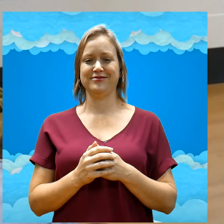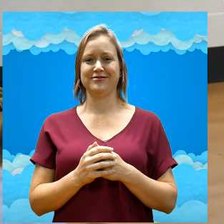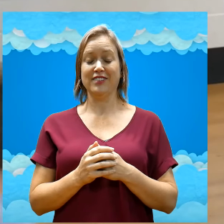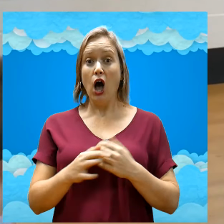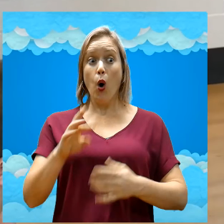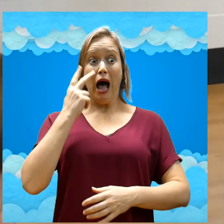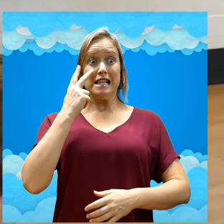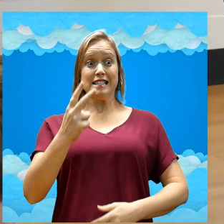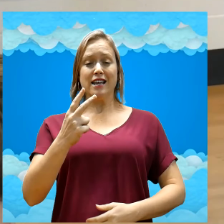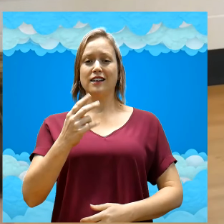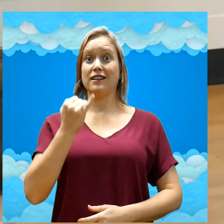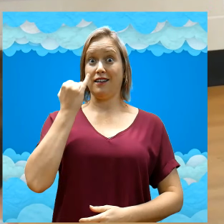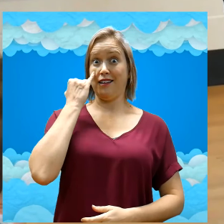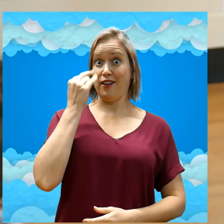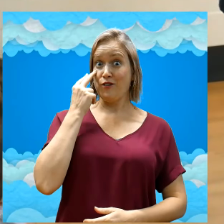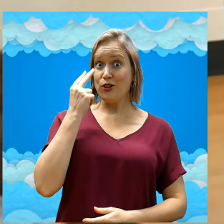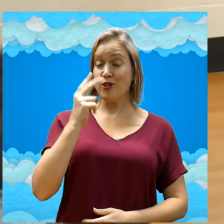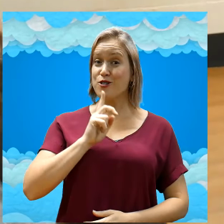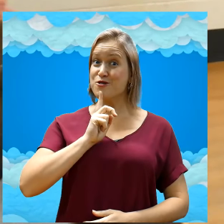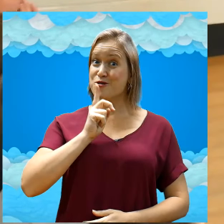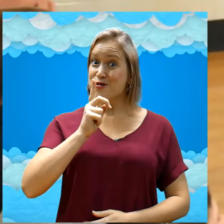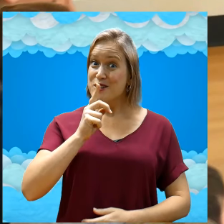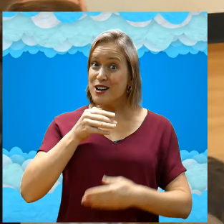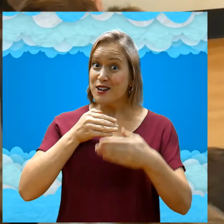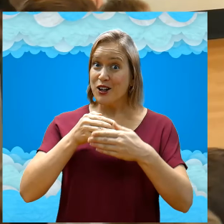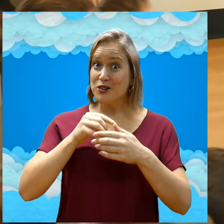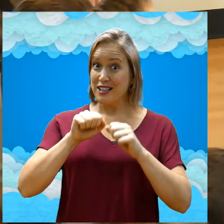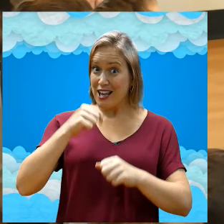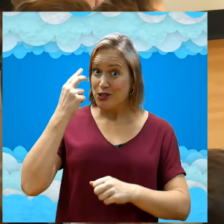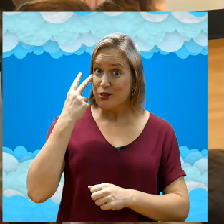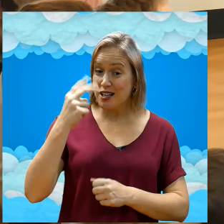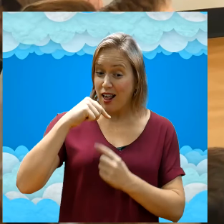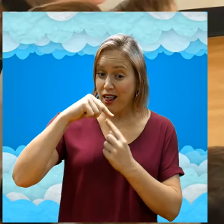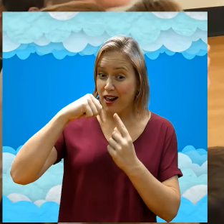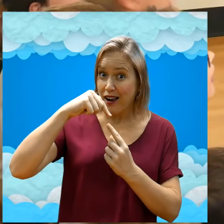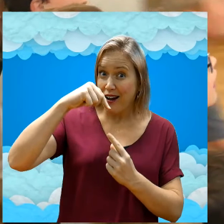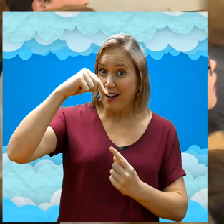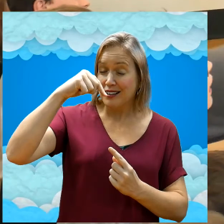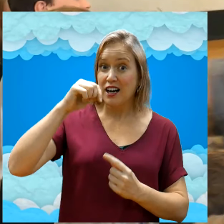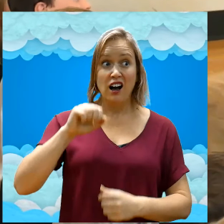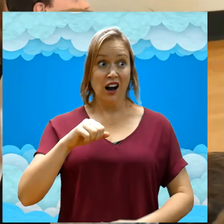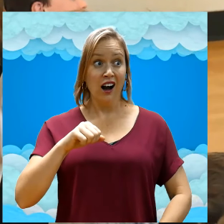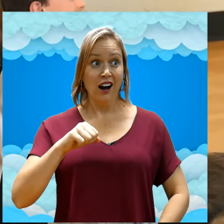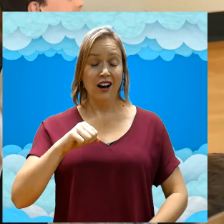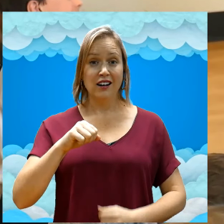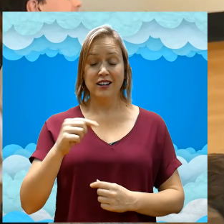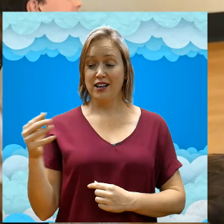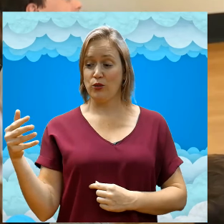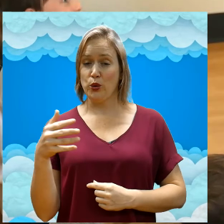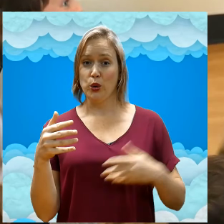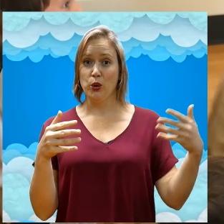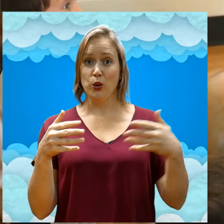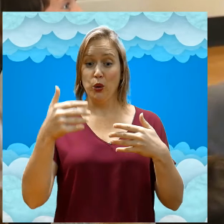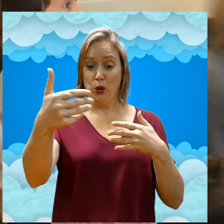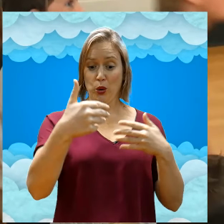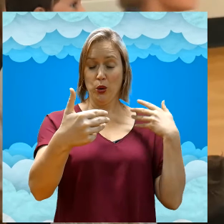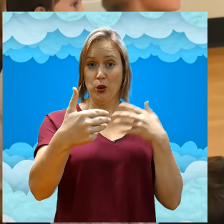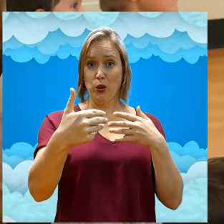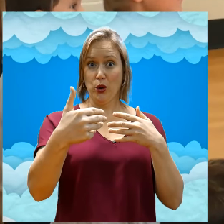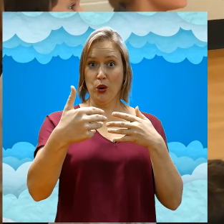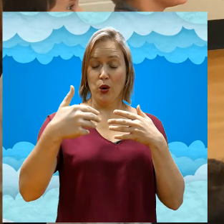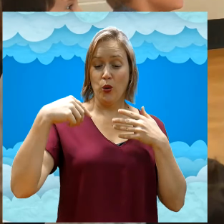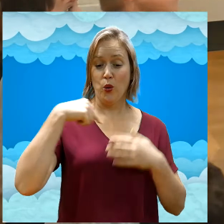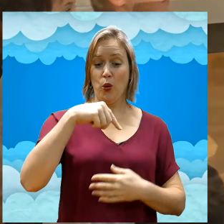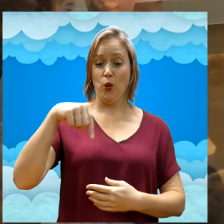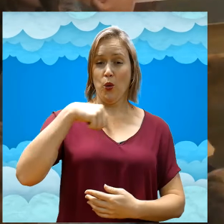Now, if you look real close, can you see it? A little spin going on in there? So it's coming in on all four sides, like in a thunderstorm,